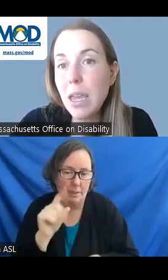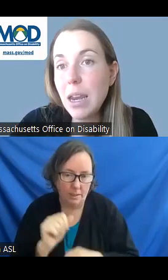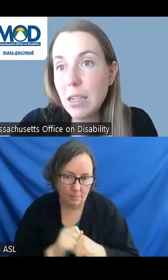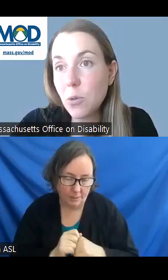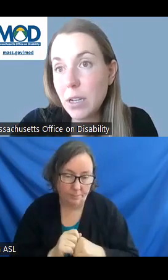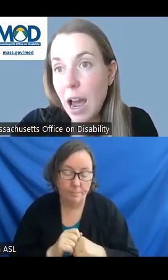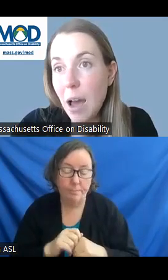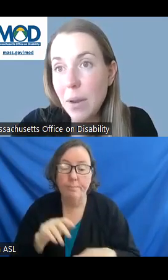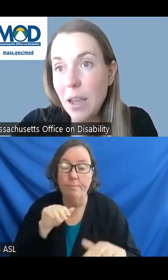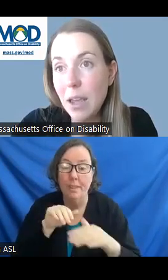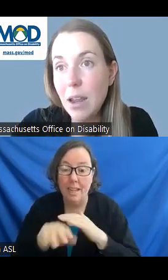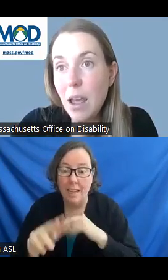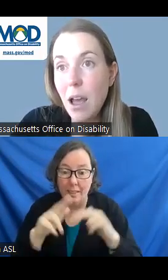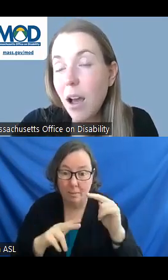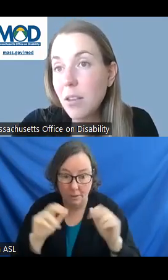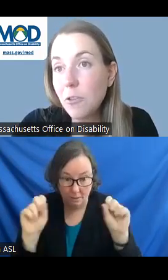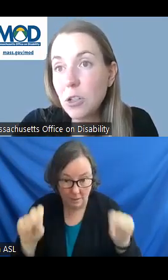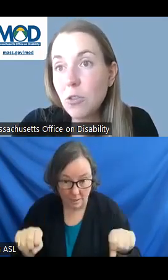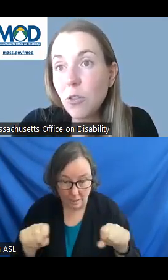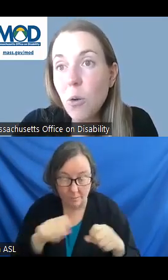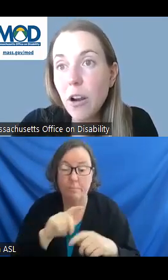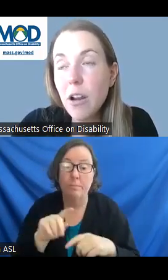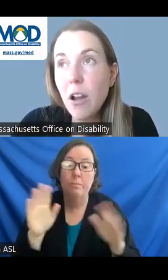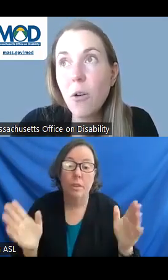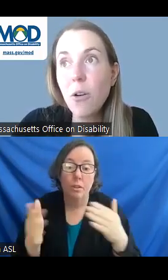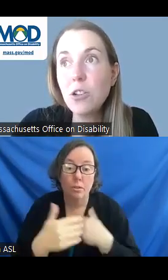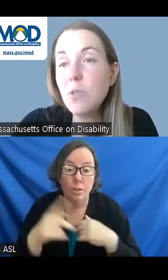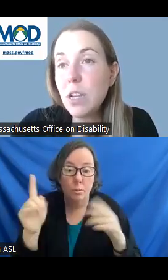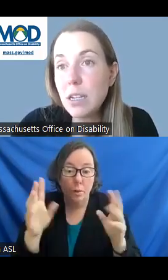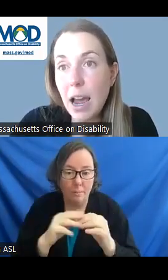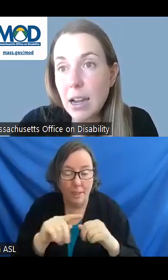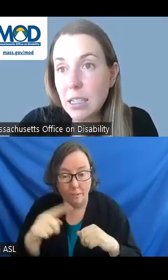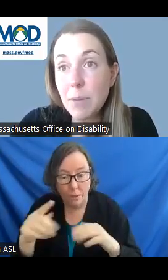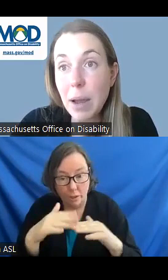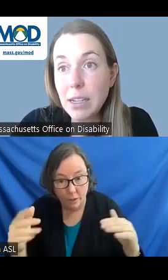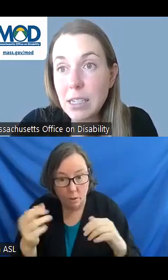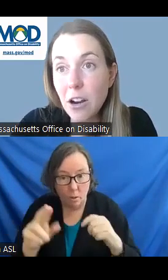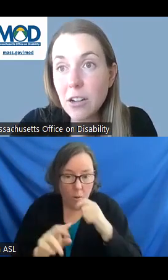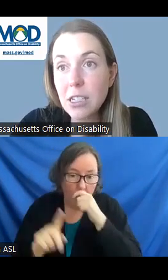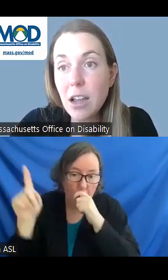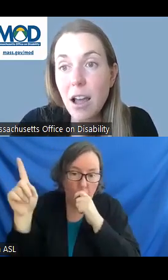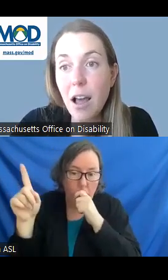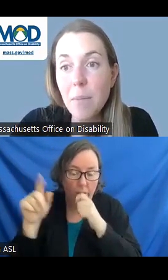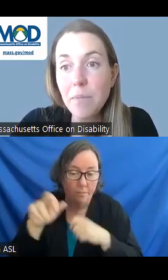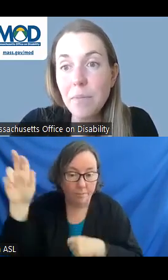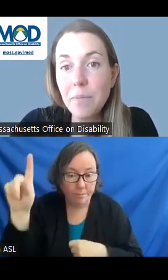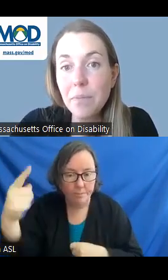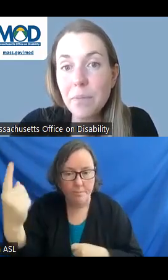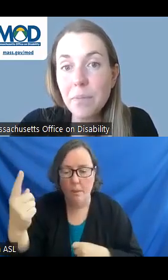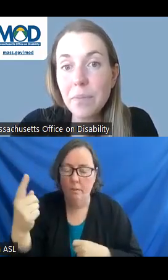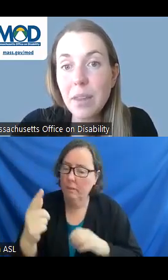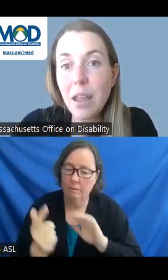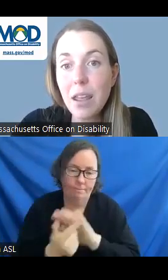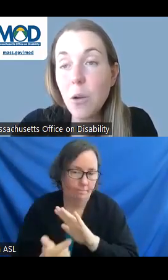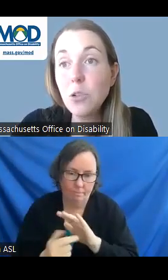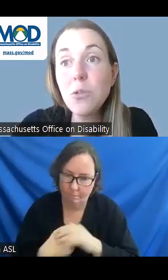that the meeting is going to happen in on the first floor, or do you need to access it by stairs?